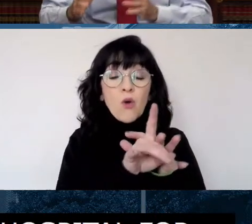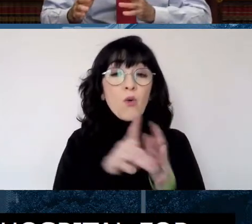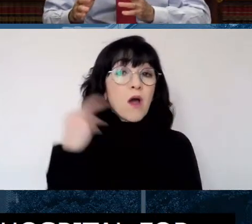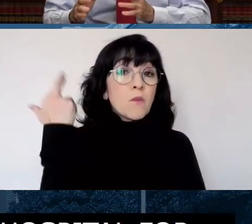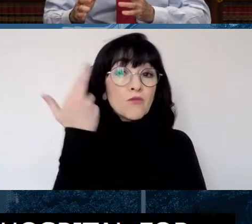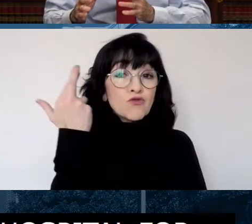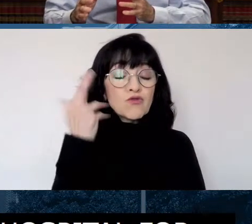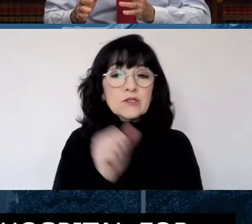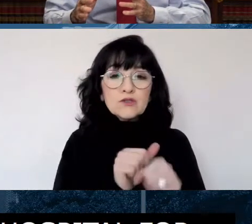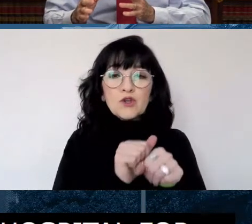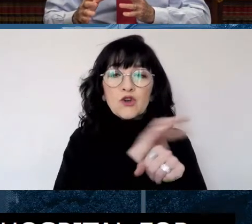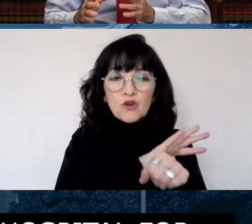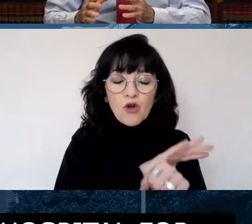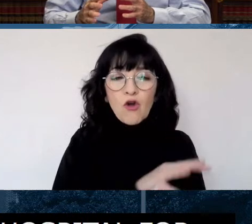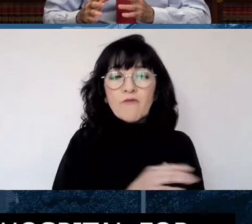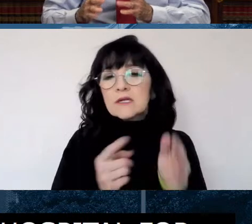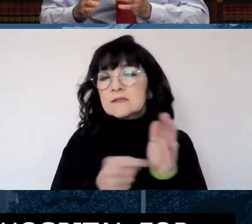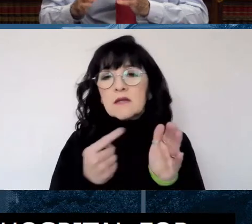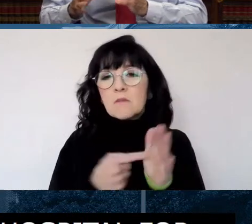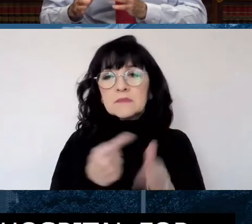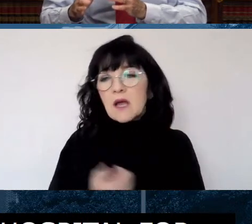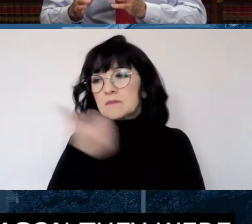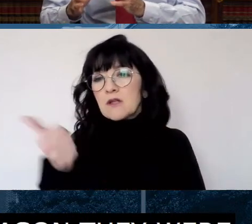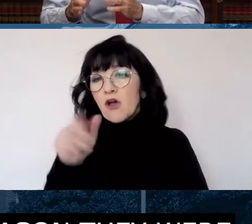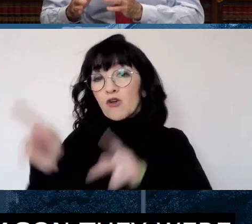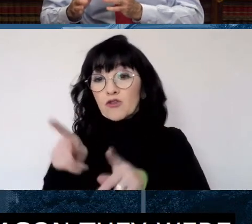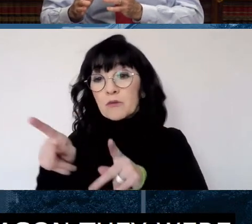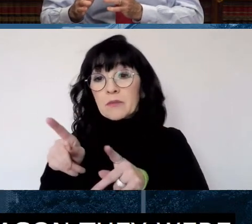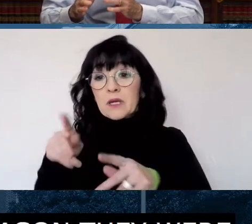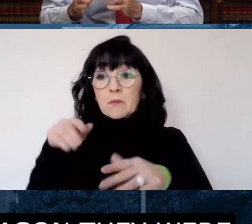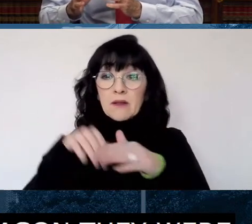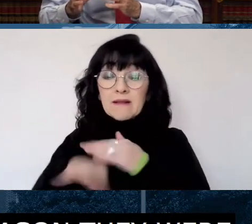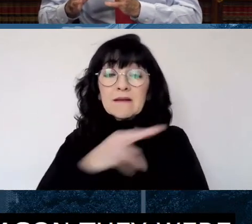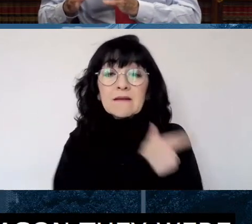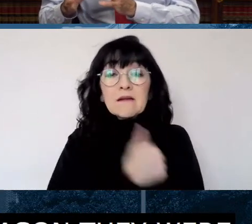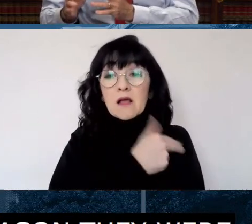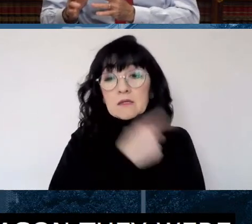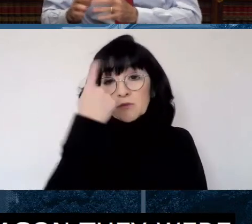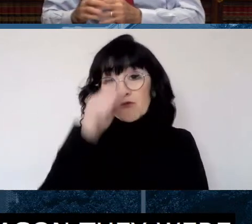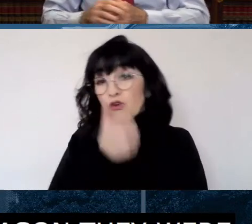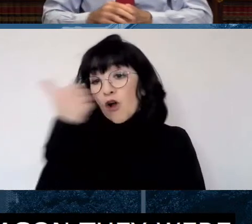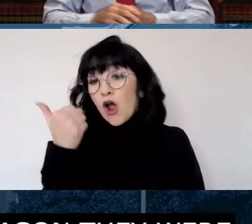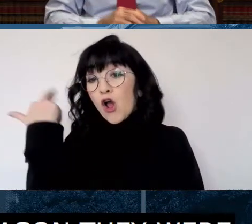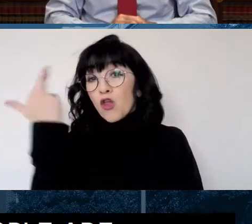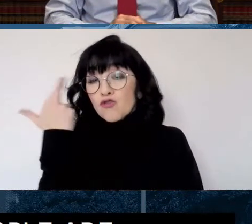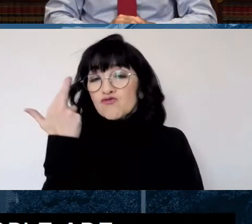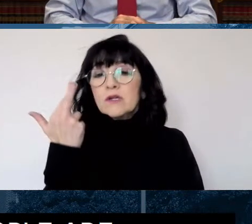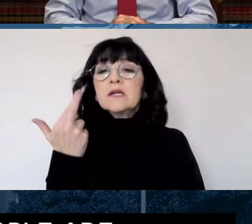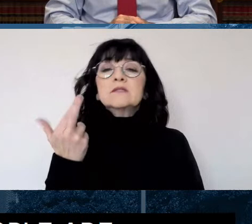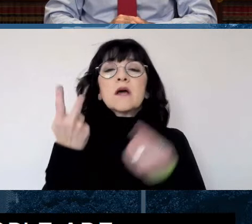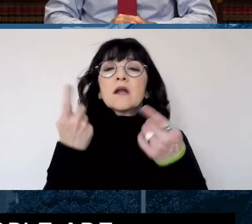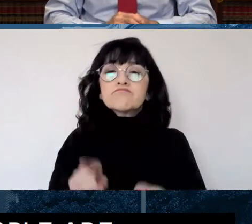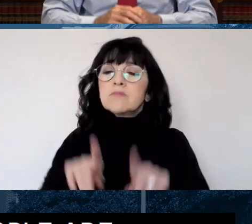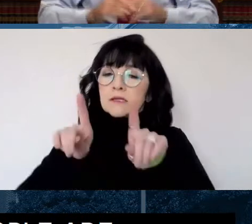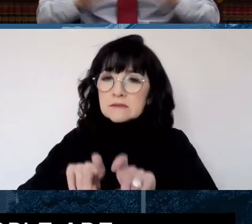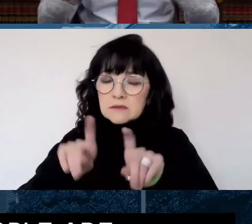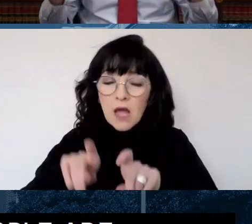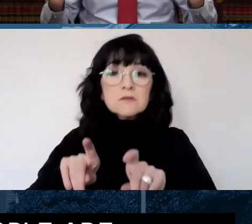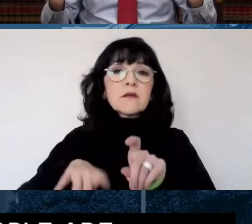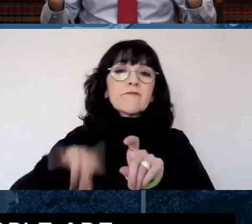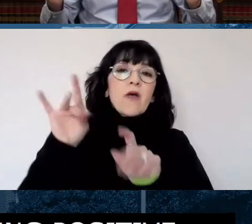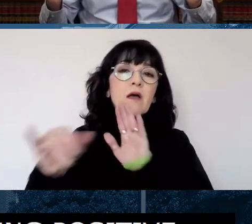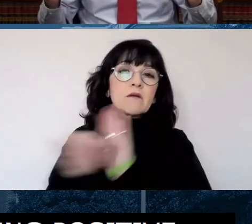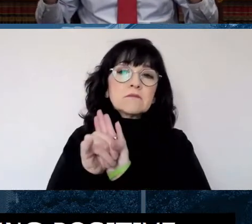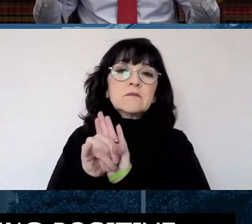then people are admitted for something else, and then they're test positive, and so they are tested with COVID-19. In